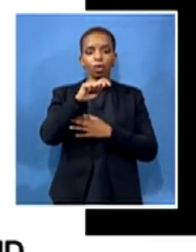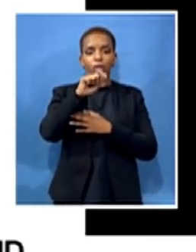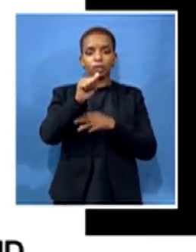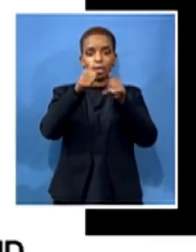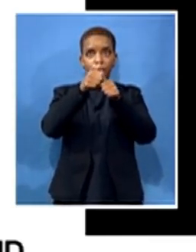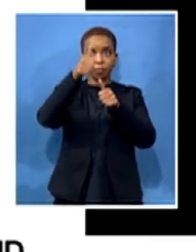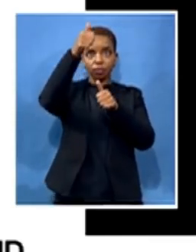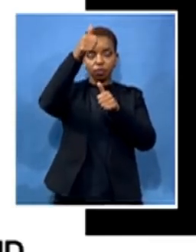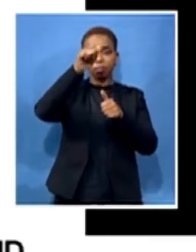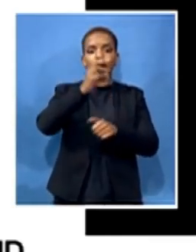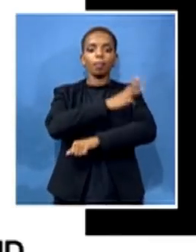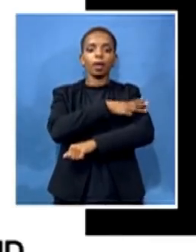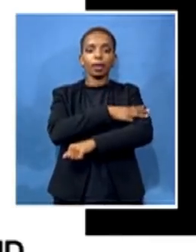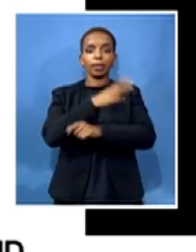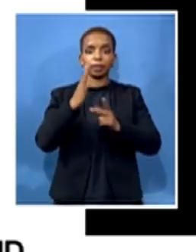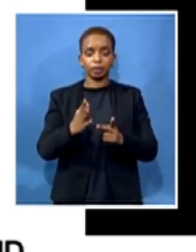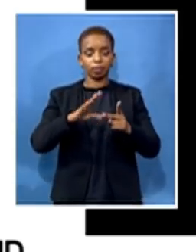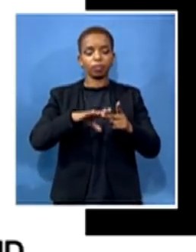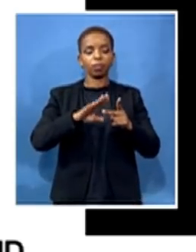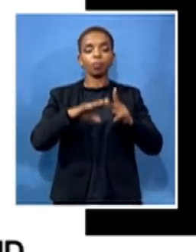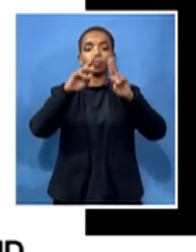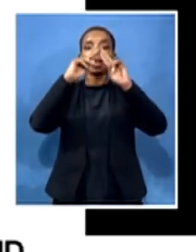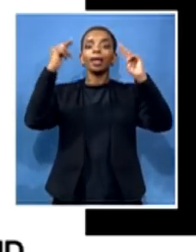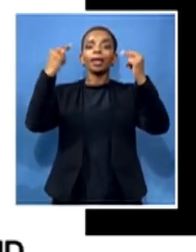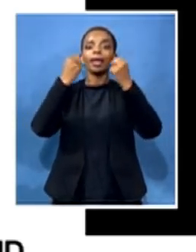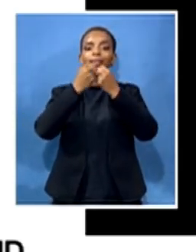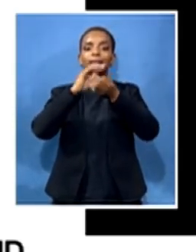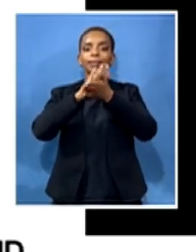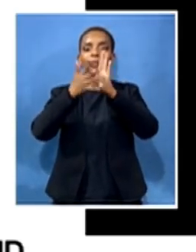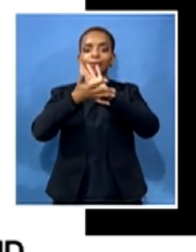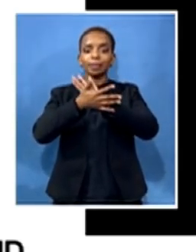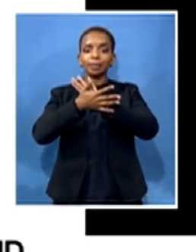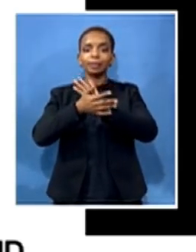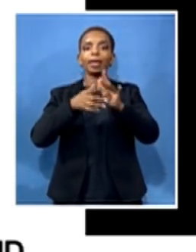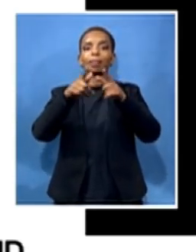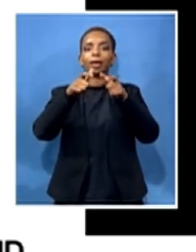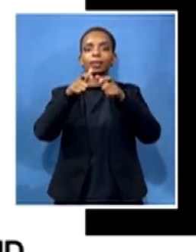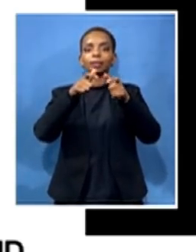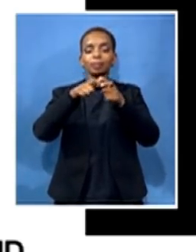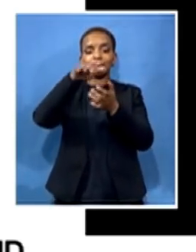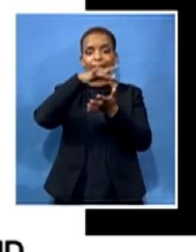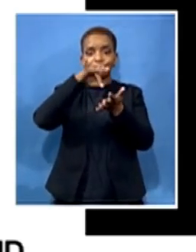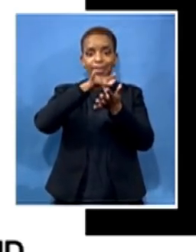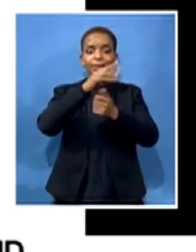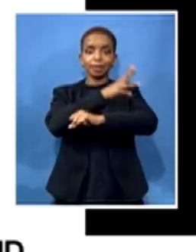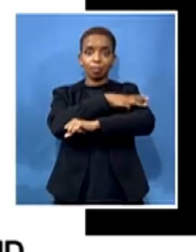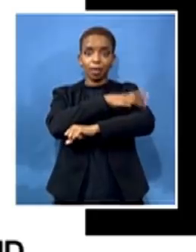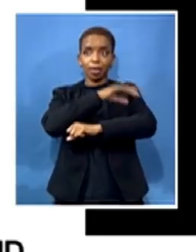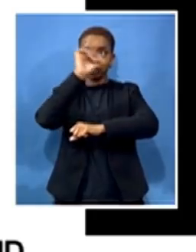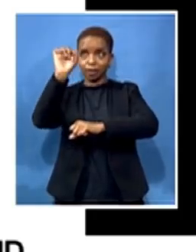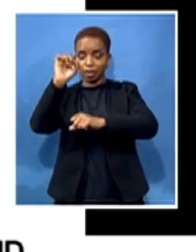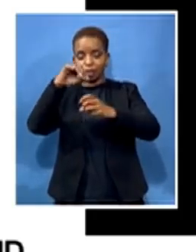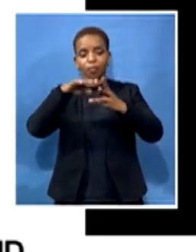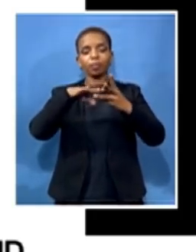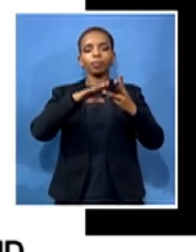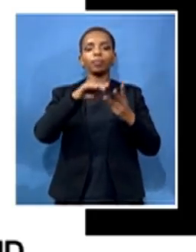National Disaster Management Center managers and some of our ICT staff. Since